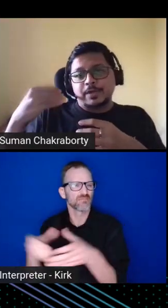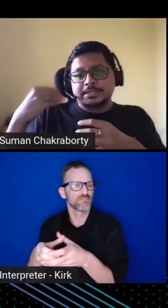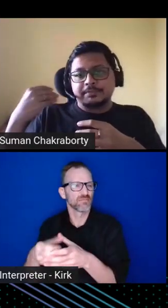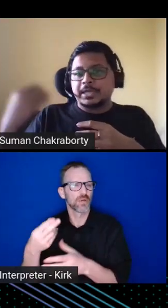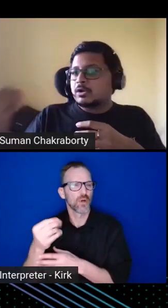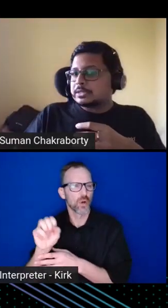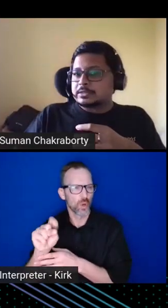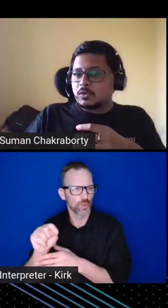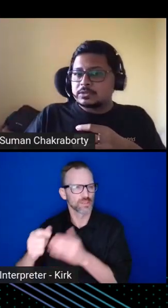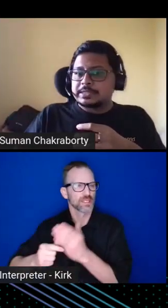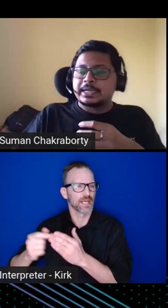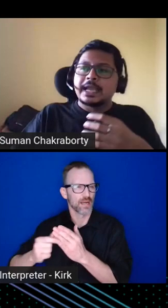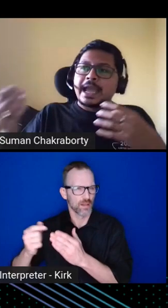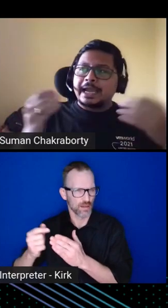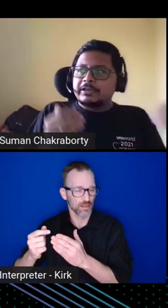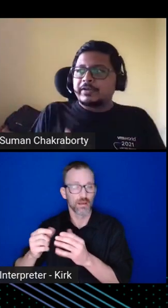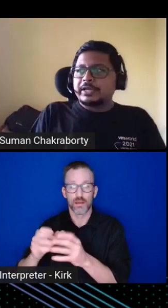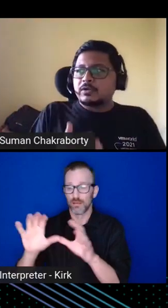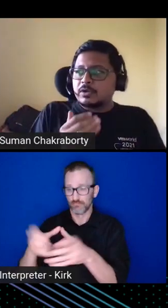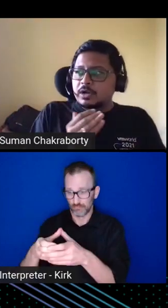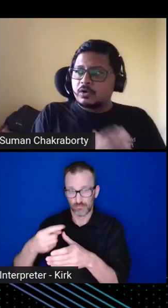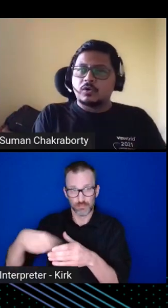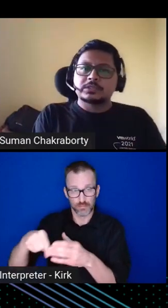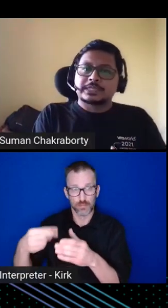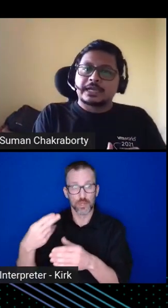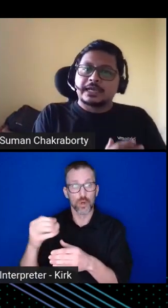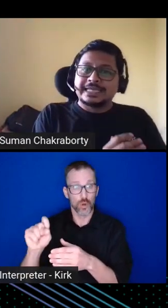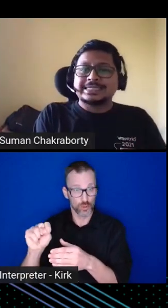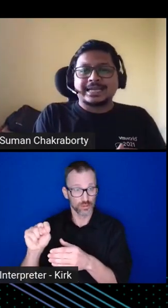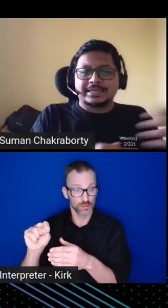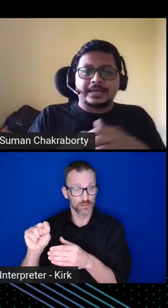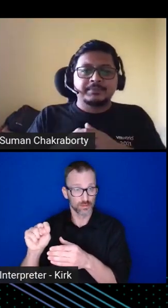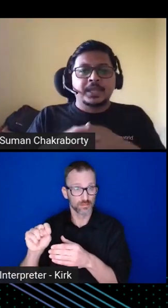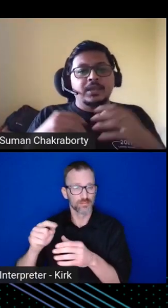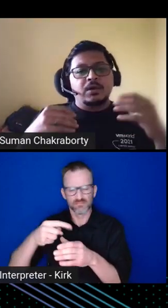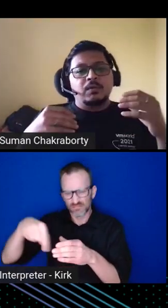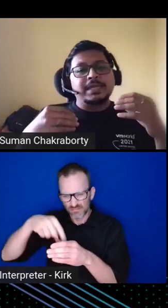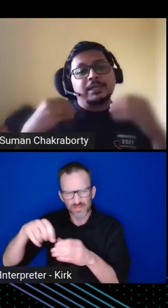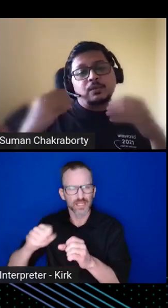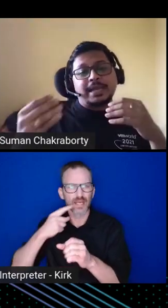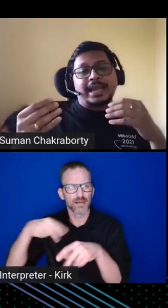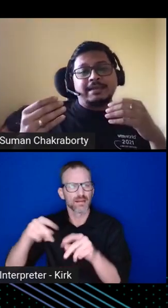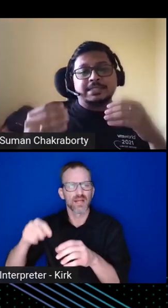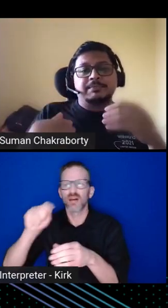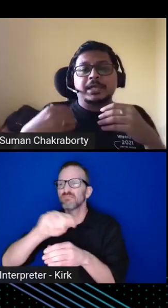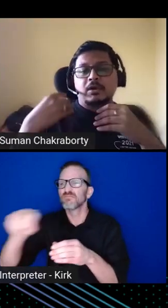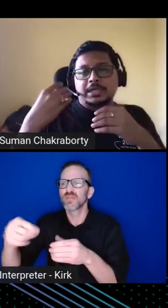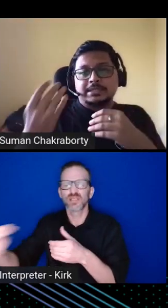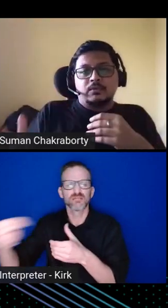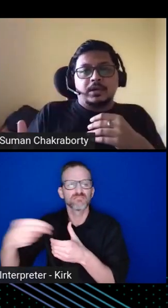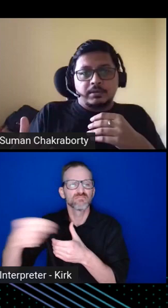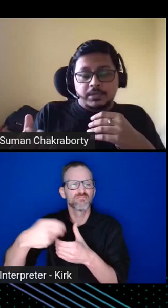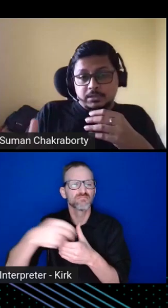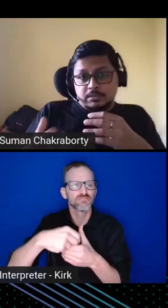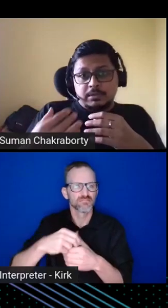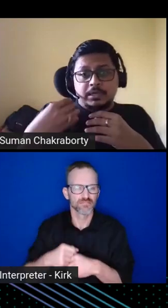basically create something called as a host set and define your host inside that. While you can have something called